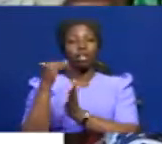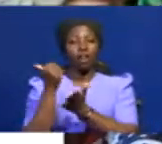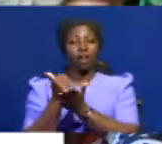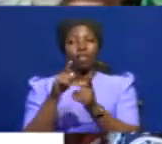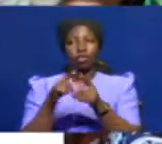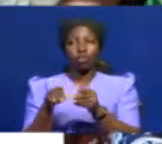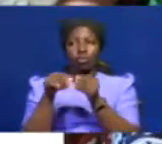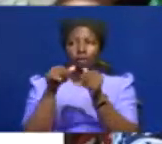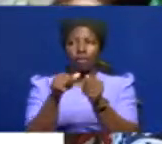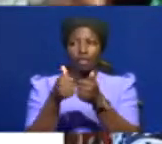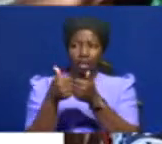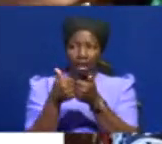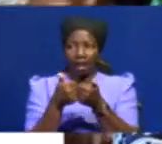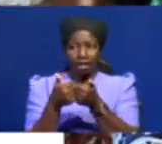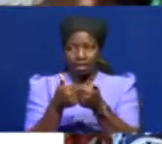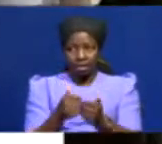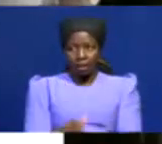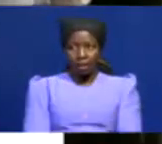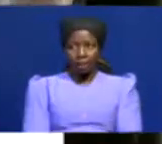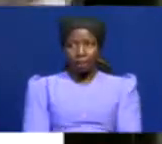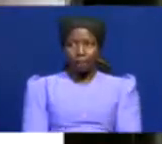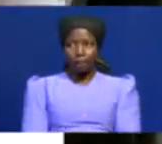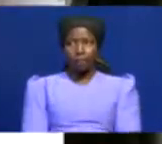the challenge.